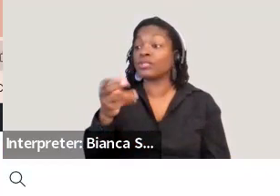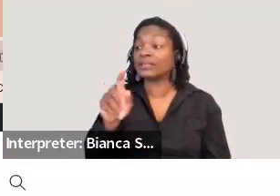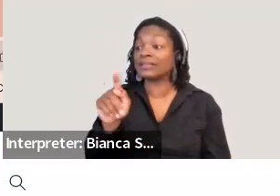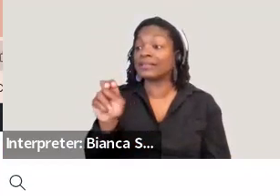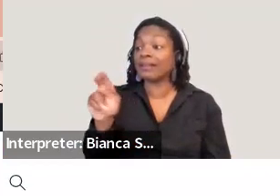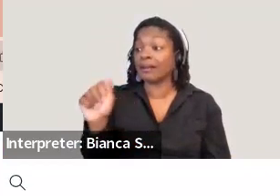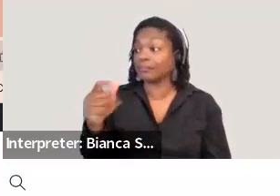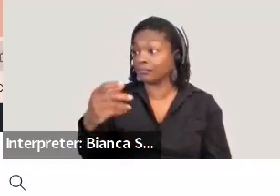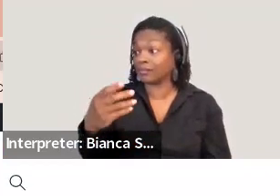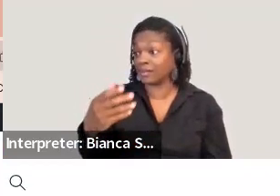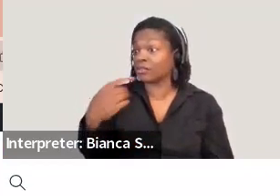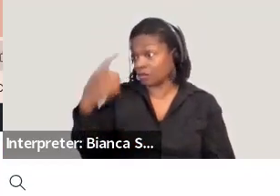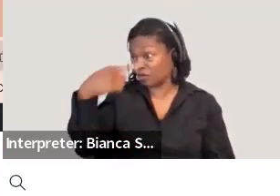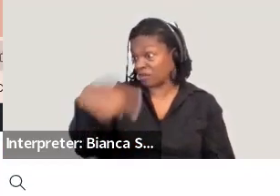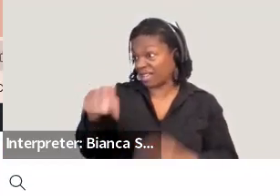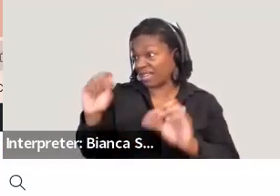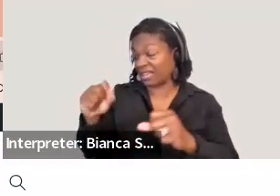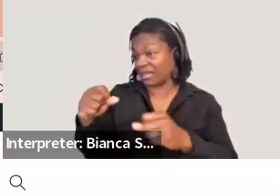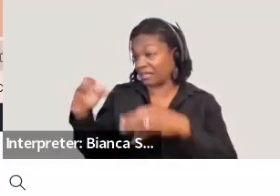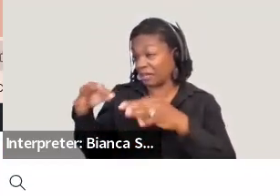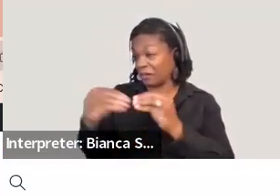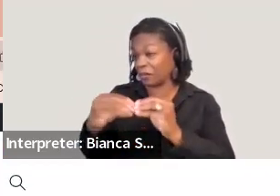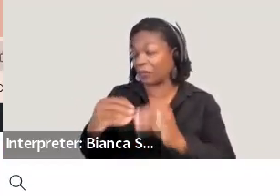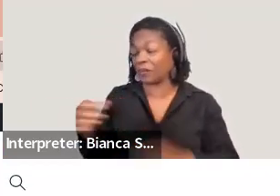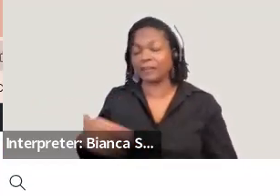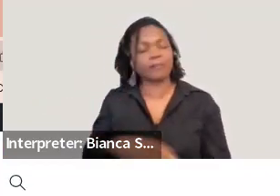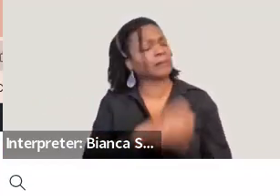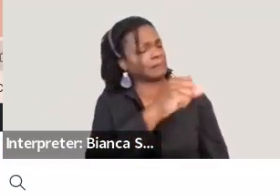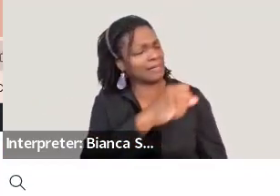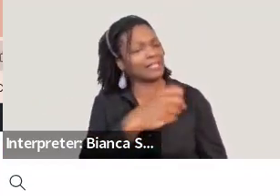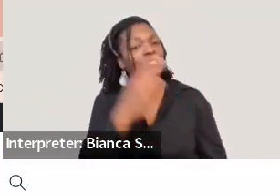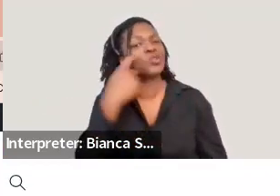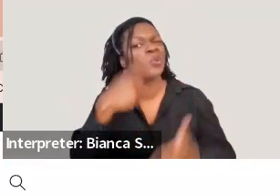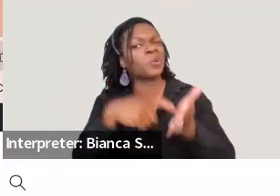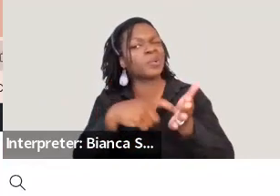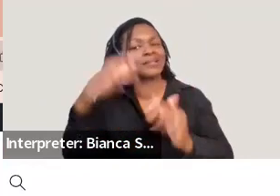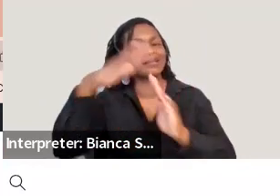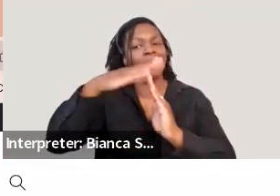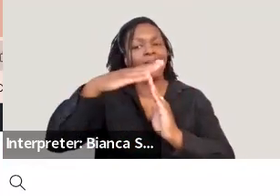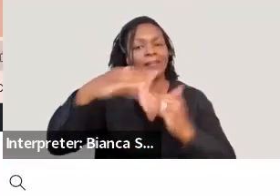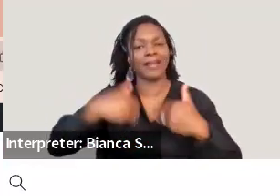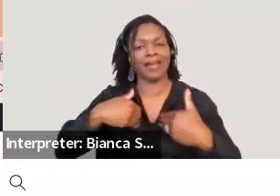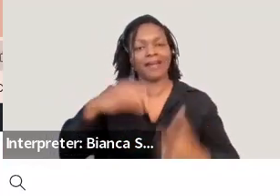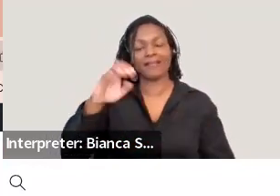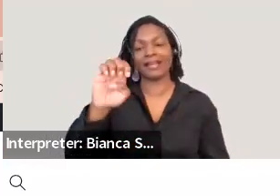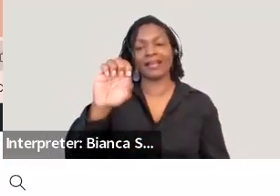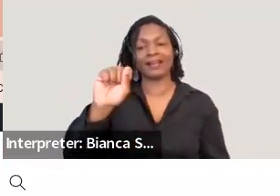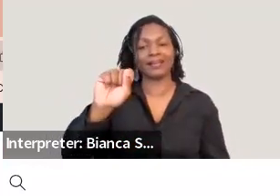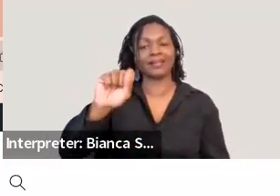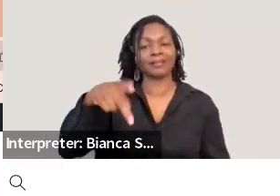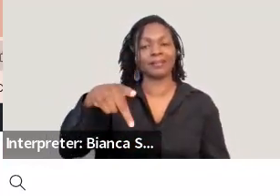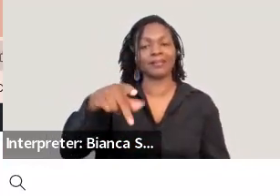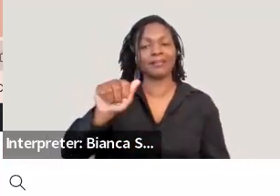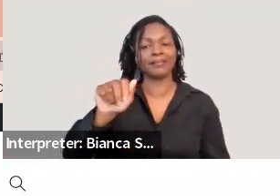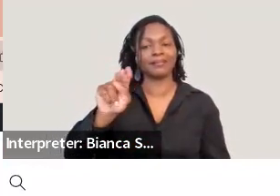have a lot of resources in Spanish. So right up on the top, you'll see it says Espanol, and we have blogs as well as our Disability